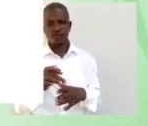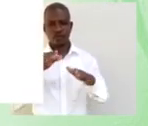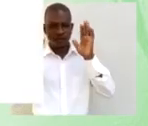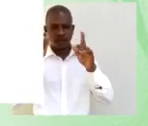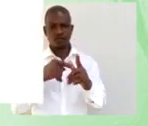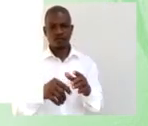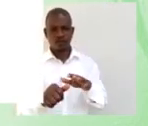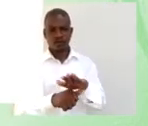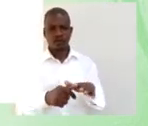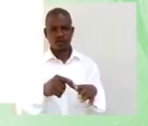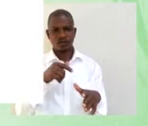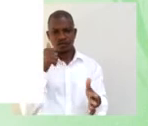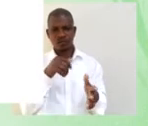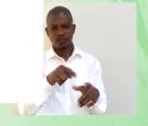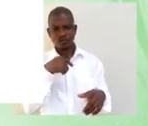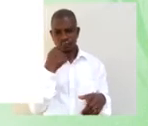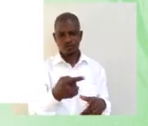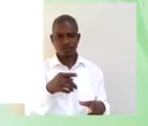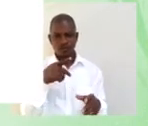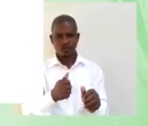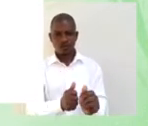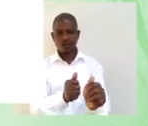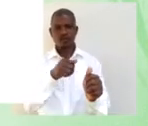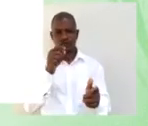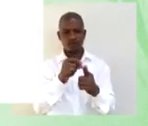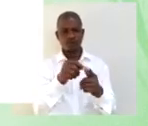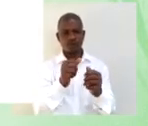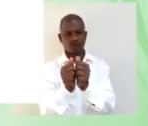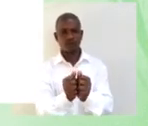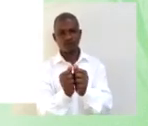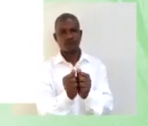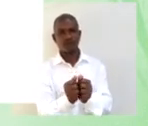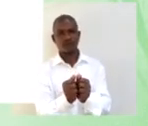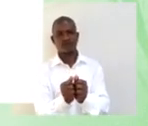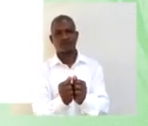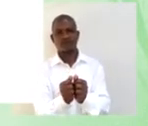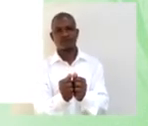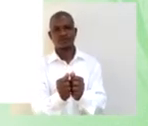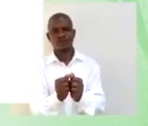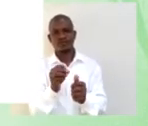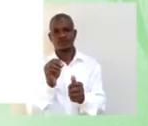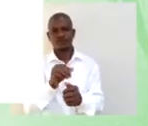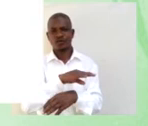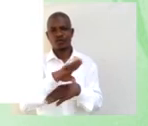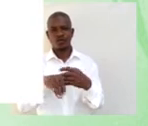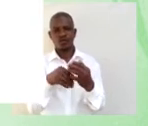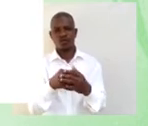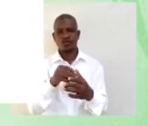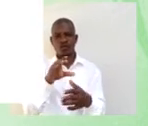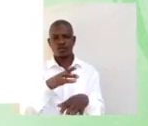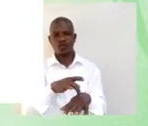the underlined letters as we pronounce the following words together.